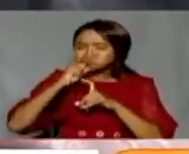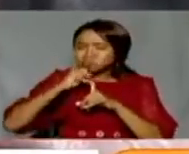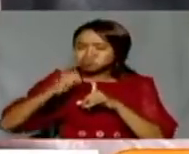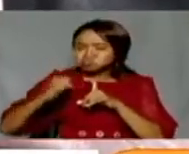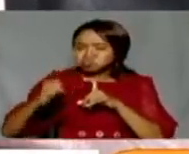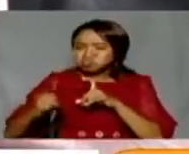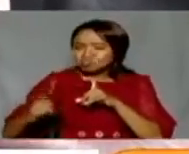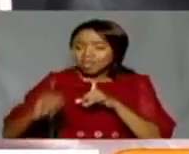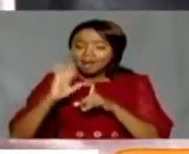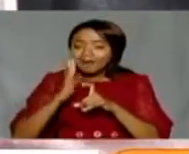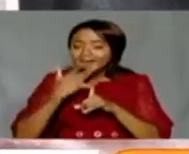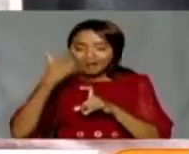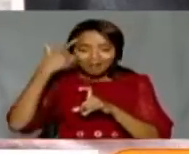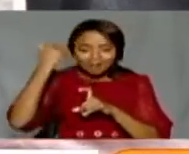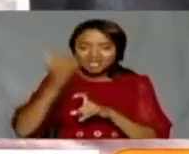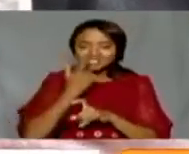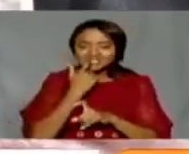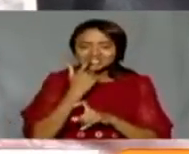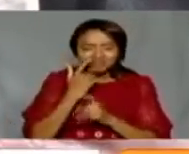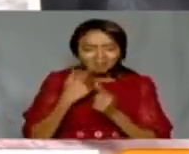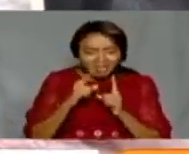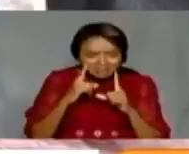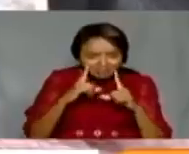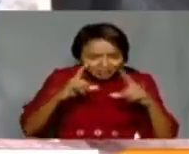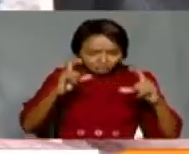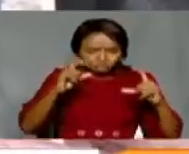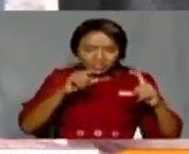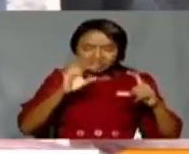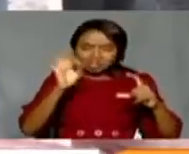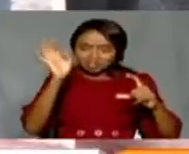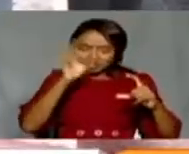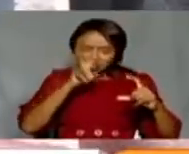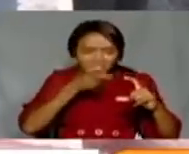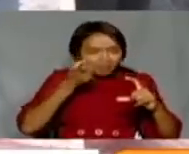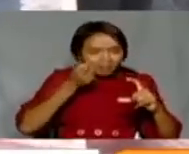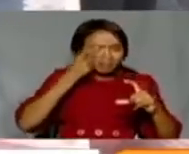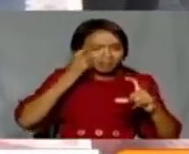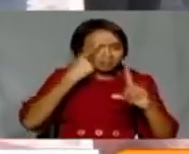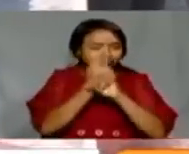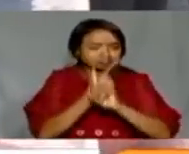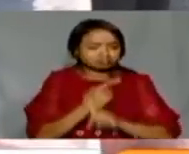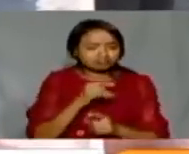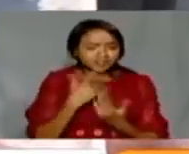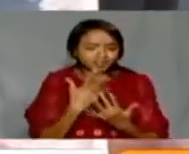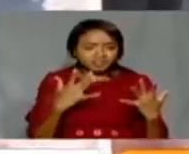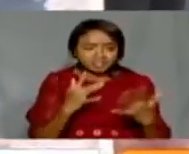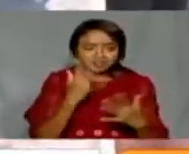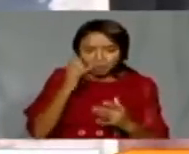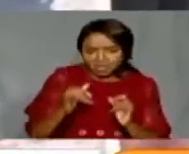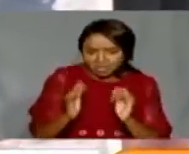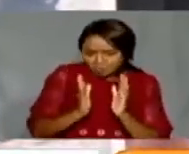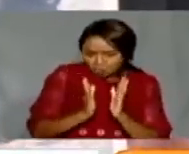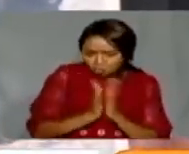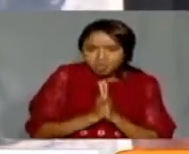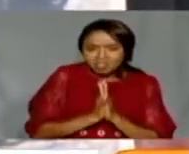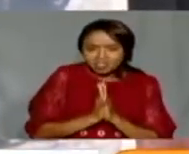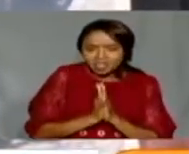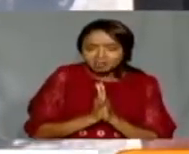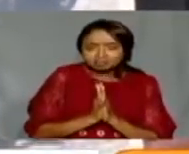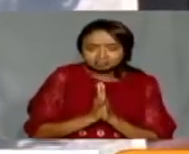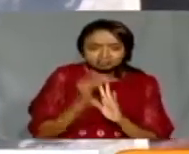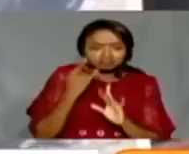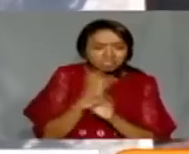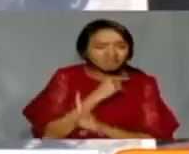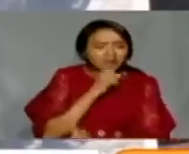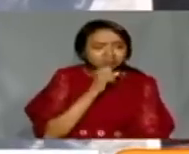are black and white, worth more than 1,000 words. He is part of the cast with the founding makers of Kenya, a young nation.